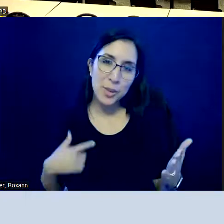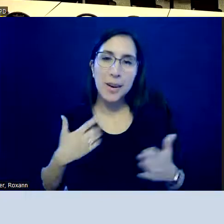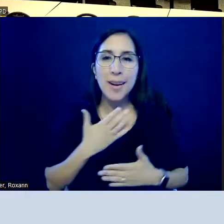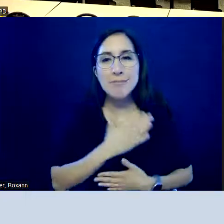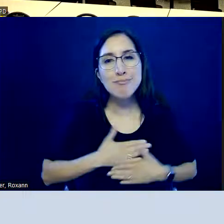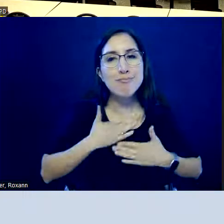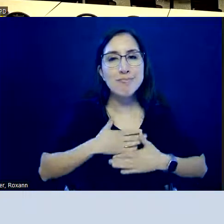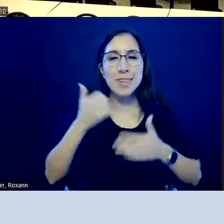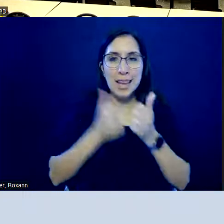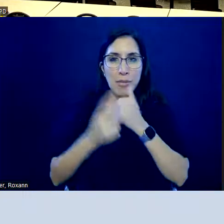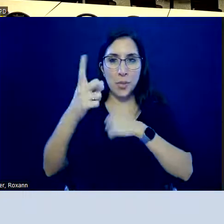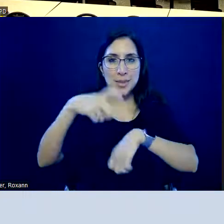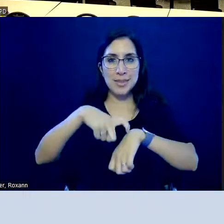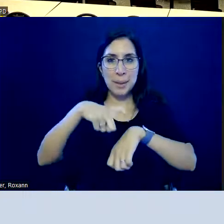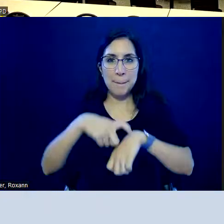time.